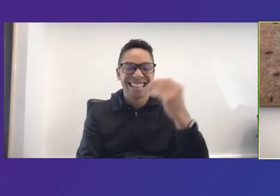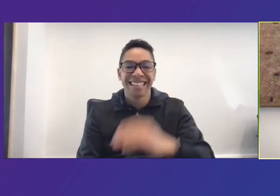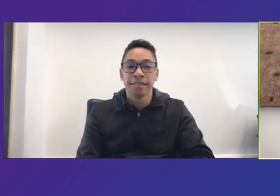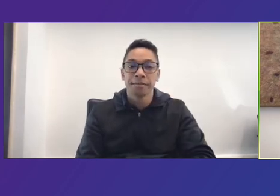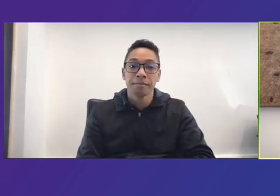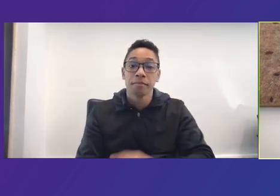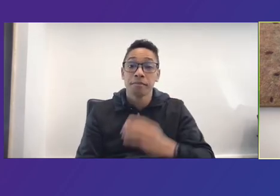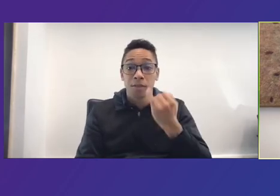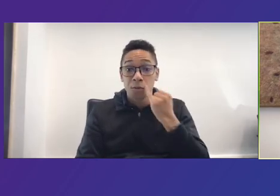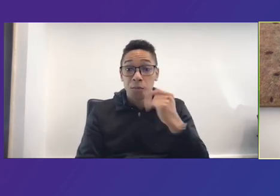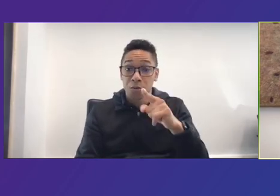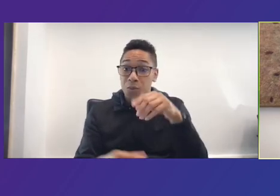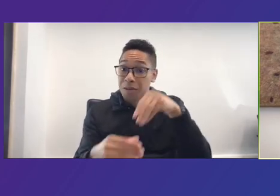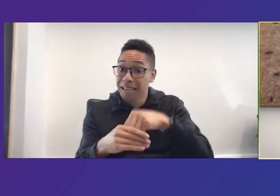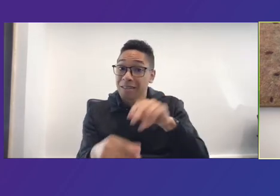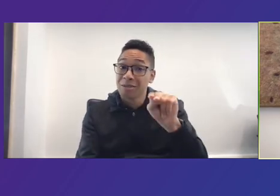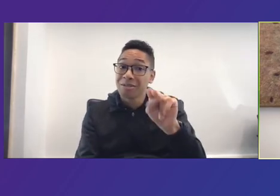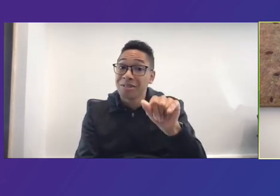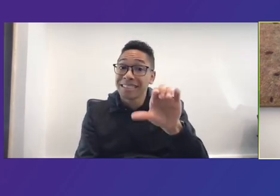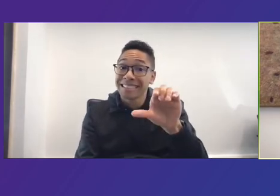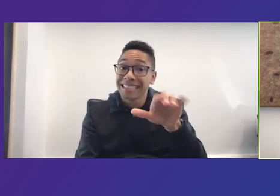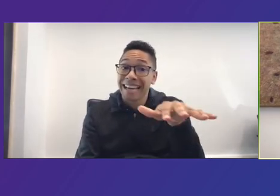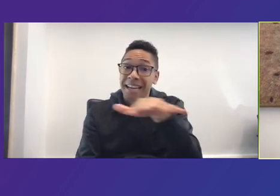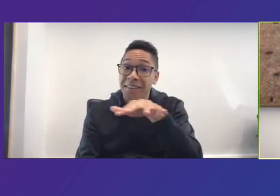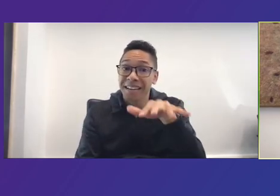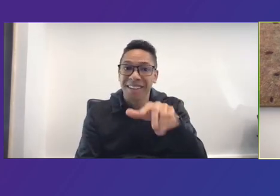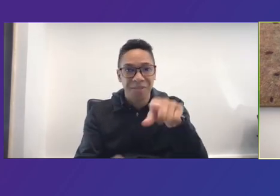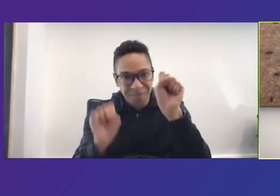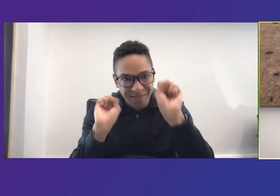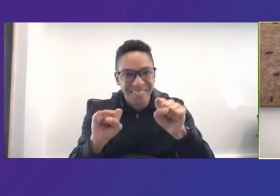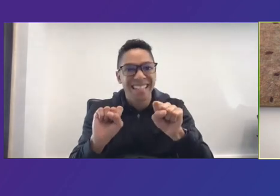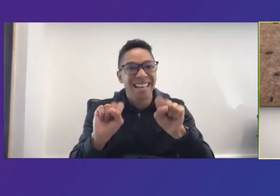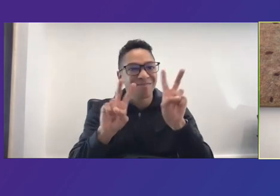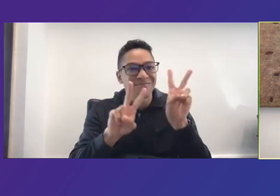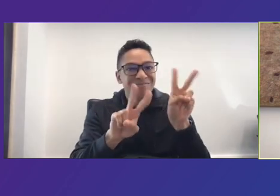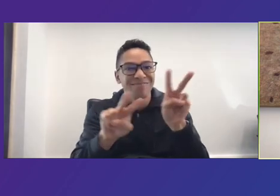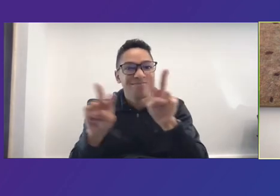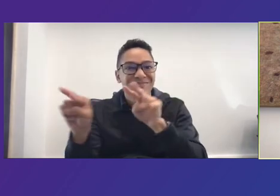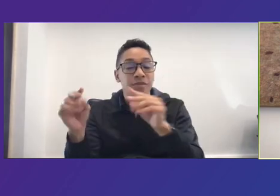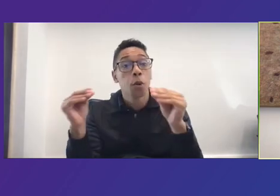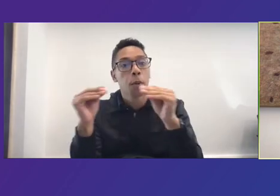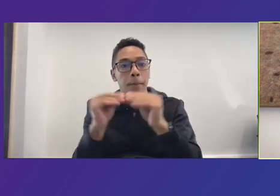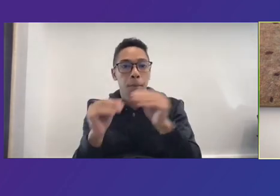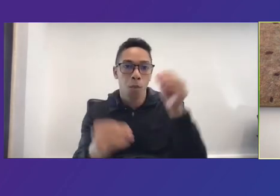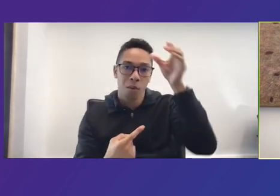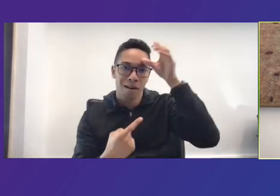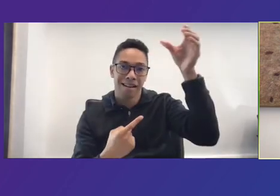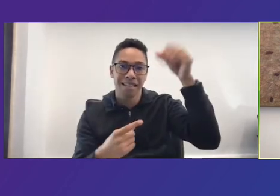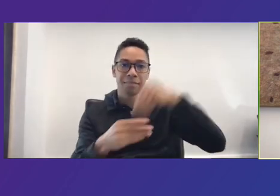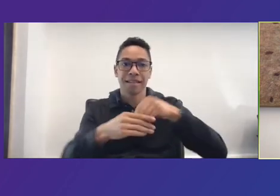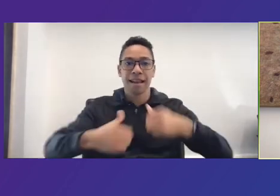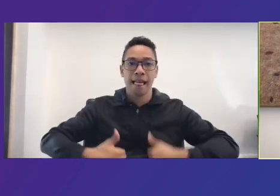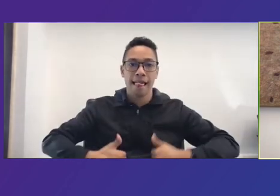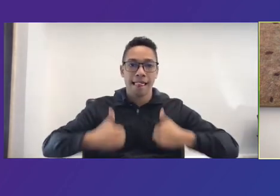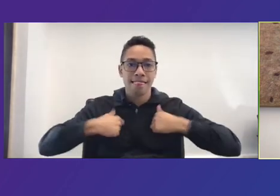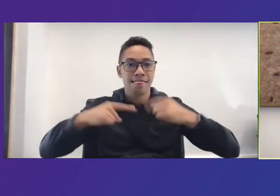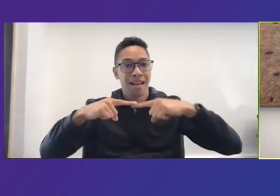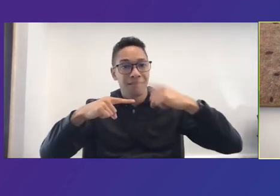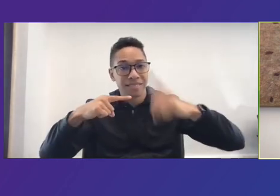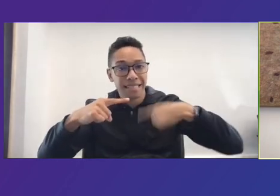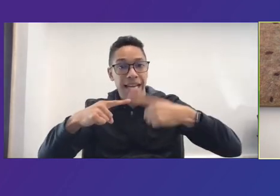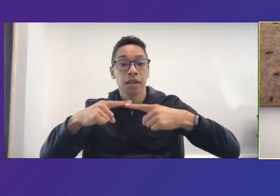are in the New York City area, you can also explore more concepts within life cycles, livelihoods,